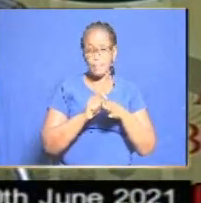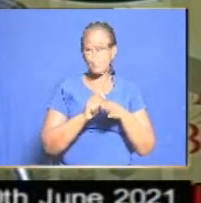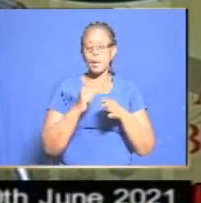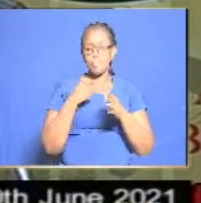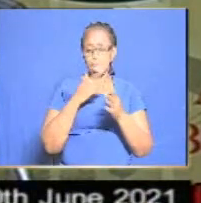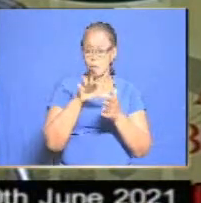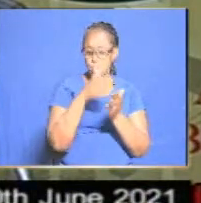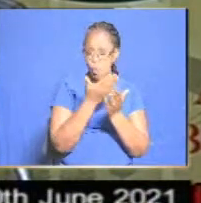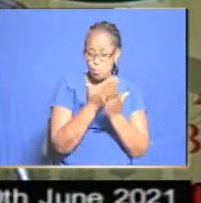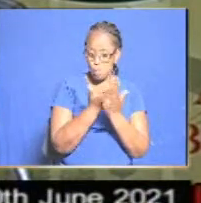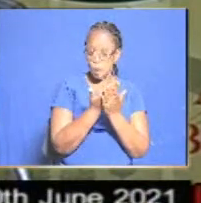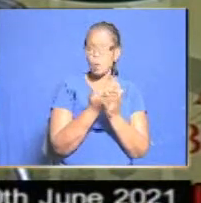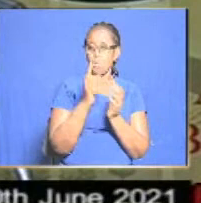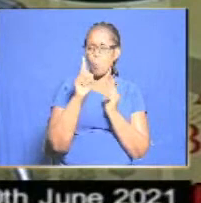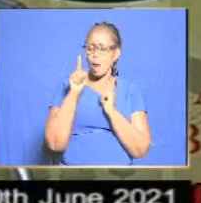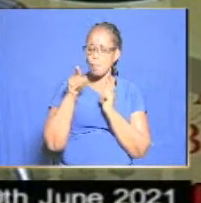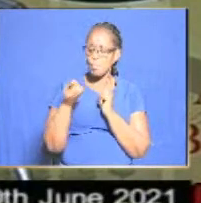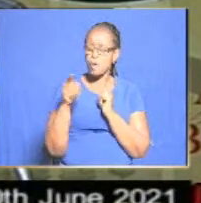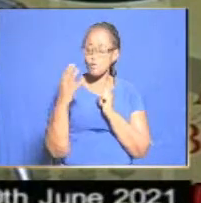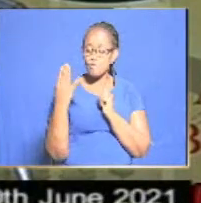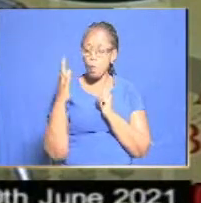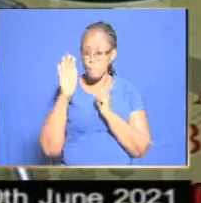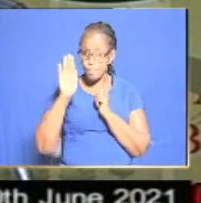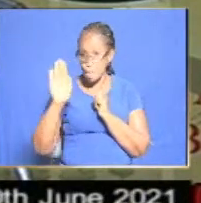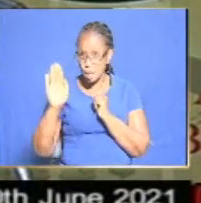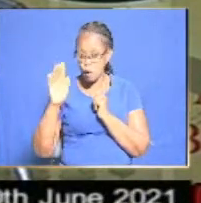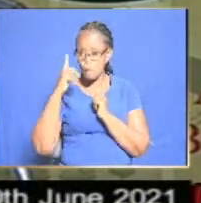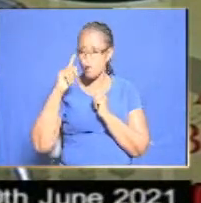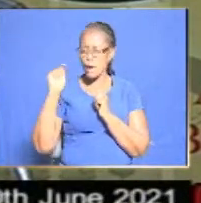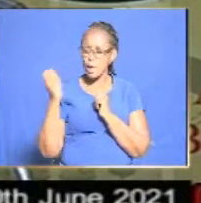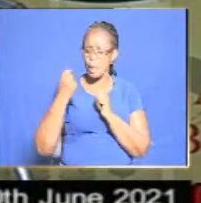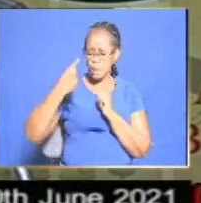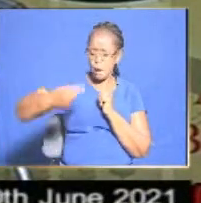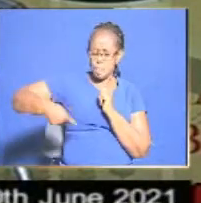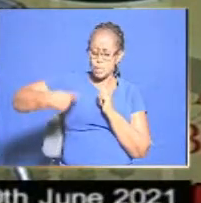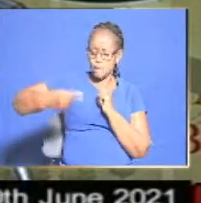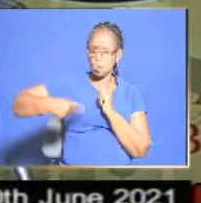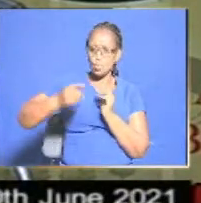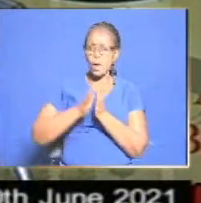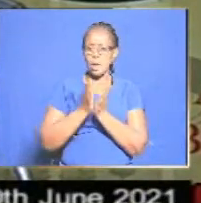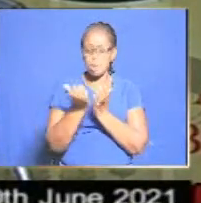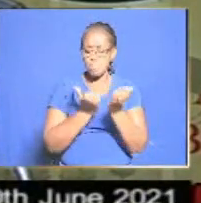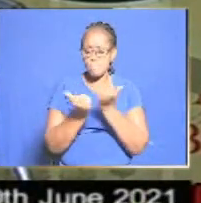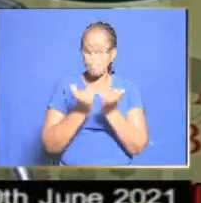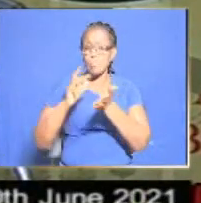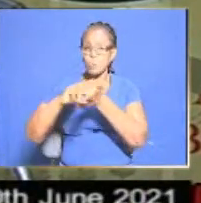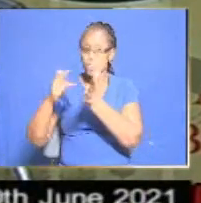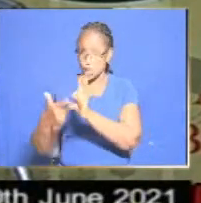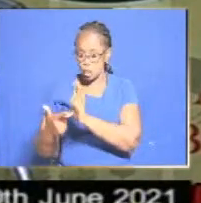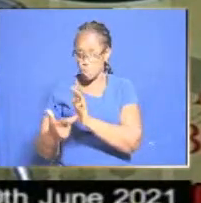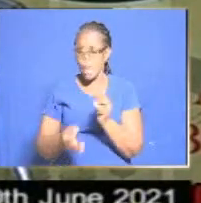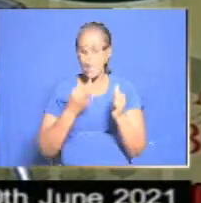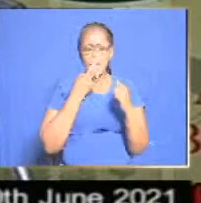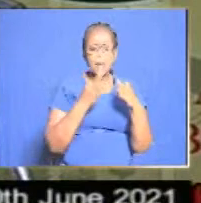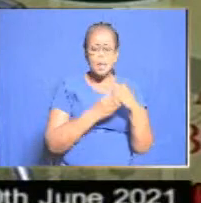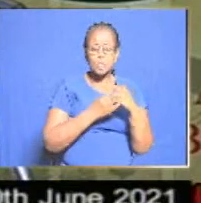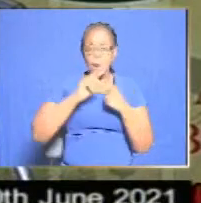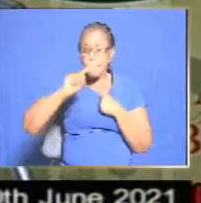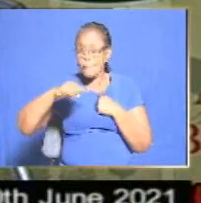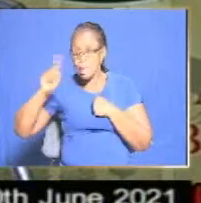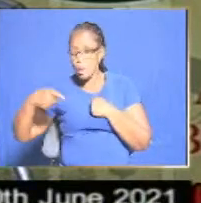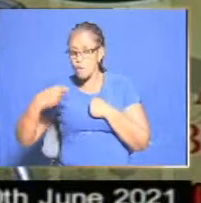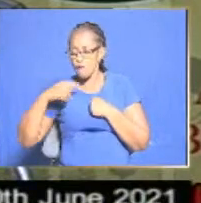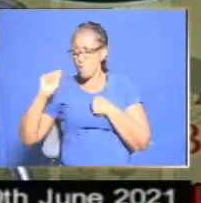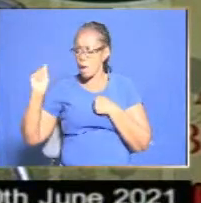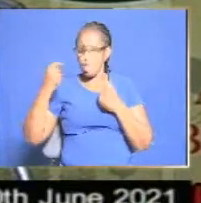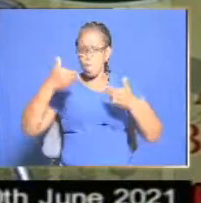proposed an allocation of ₱1.4 billion for the Kenya Industrial and Entrepreneurship Project, ₱800 million for the Kenya